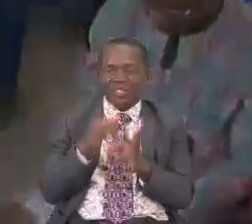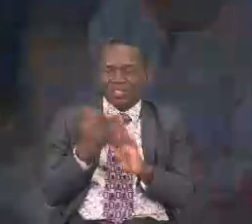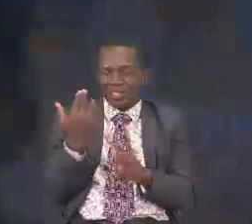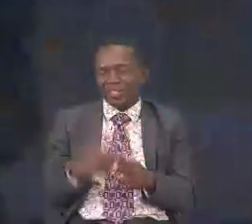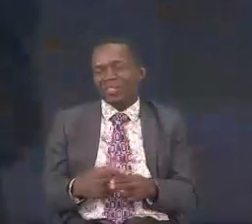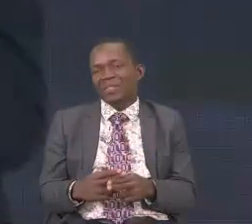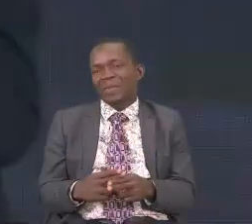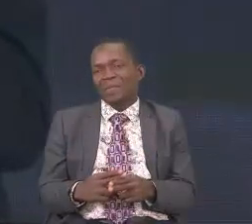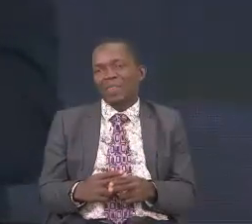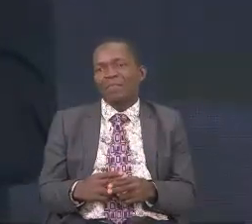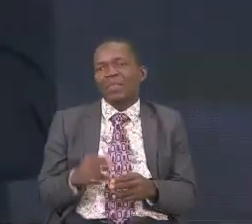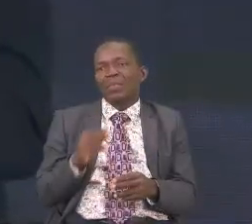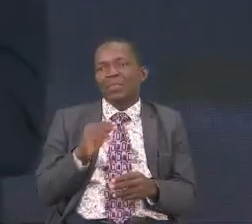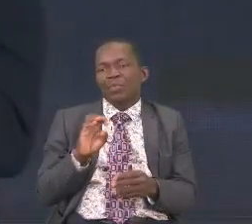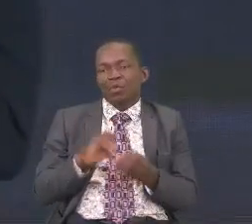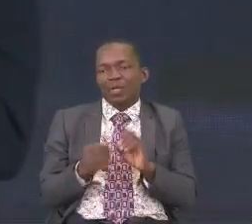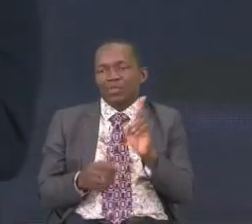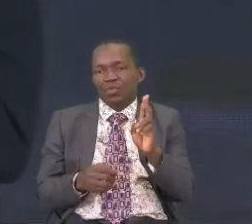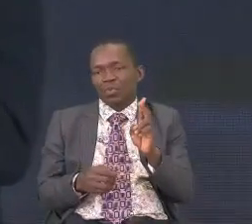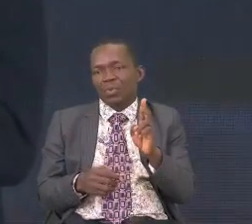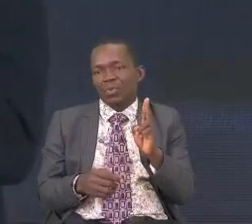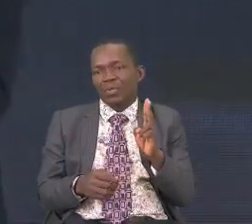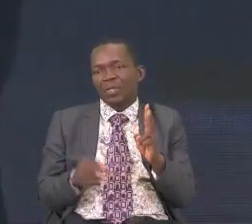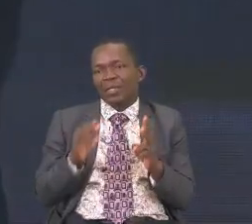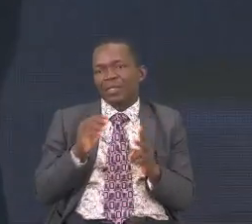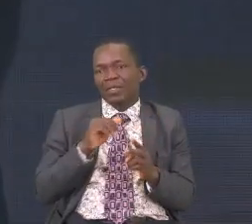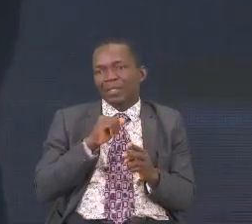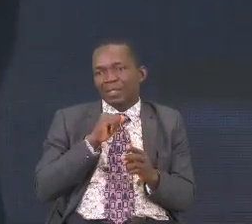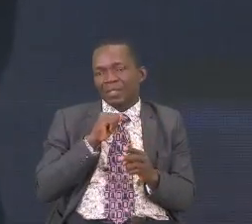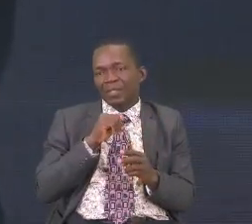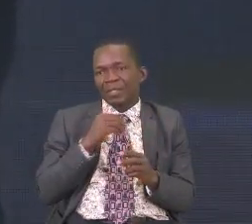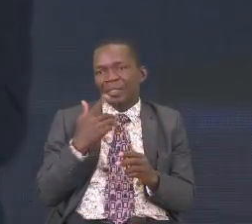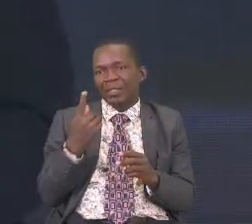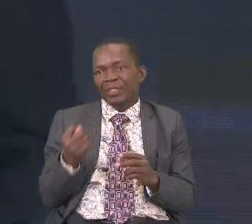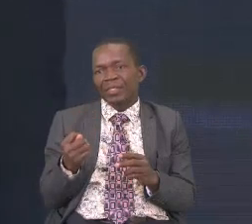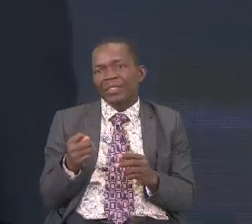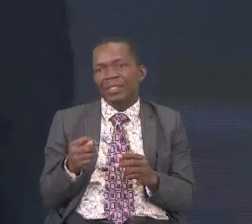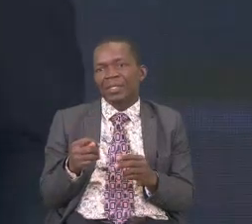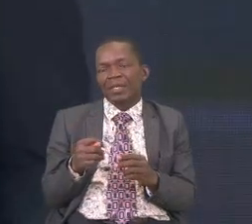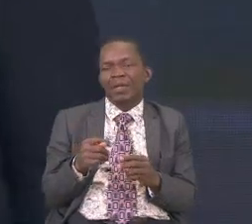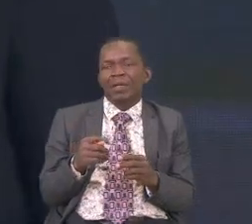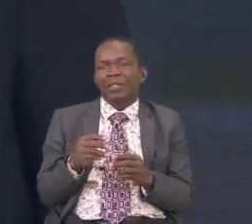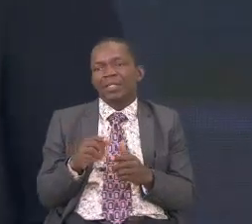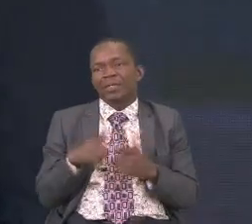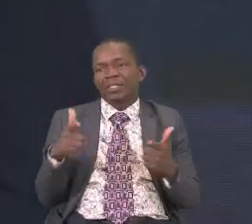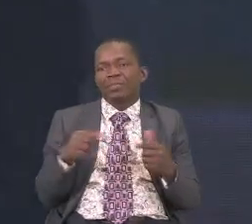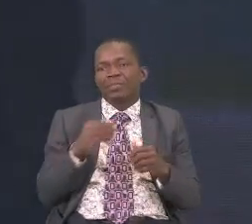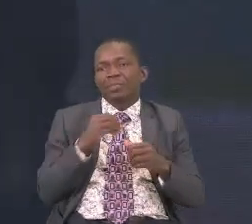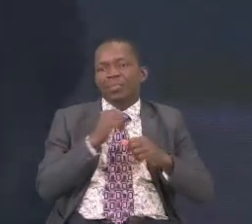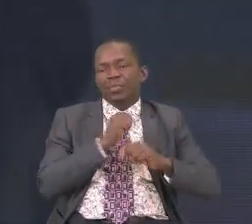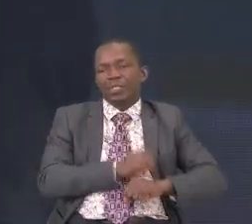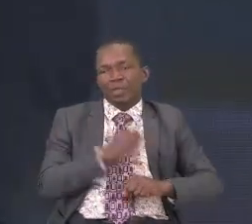the unassailable protection for the honestly beautiful number three